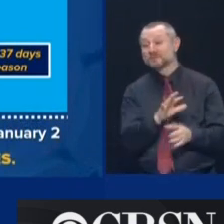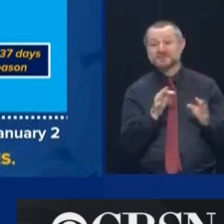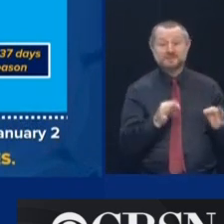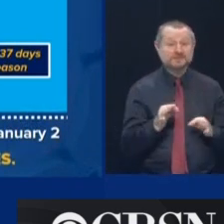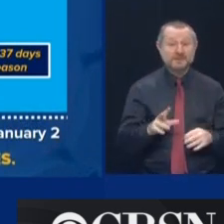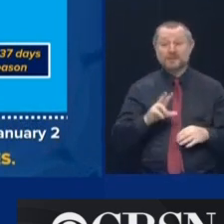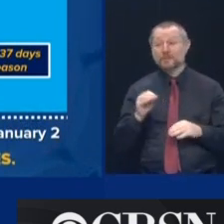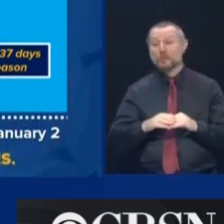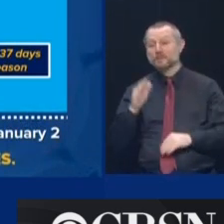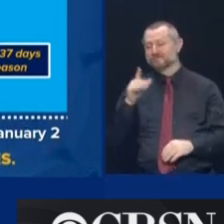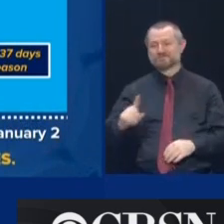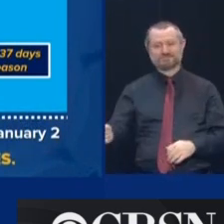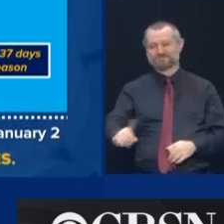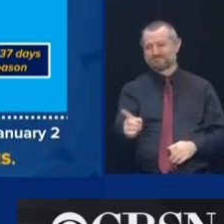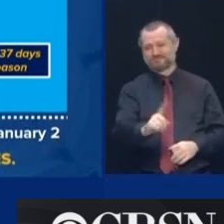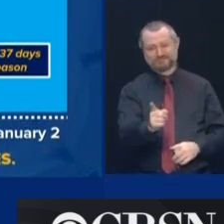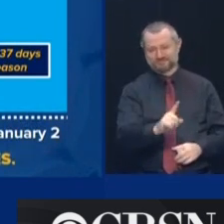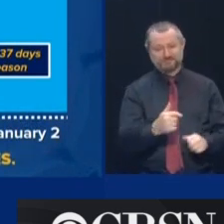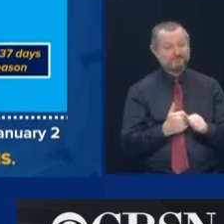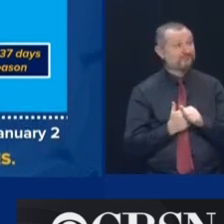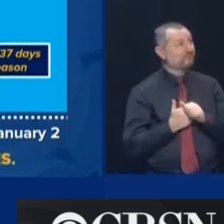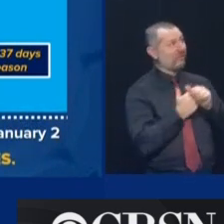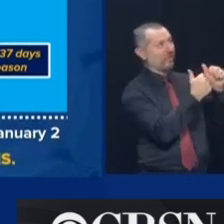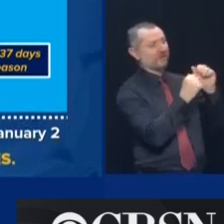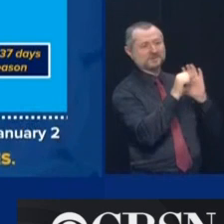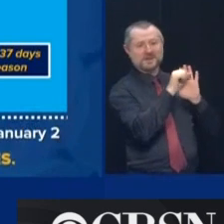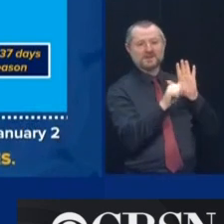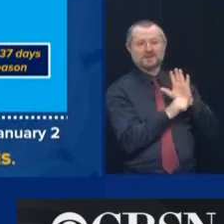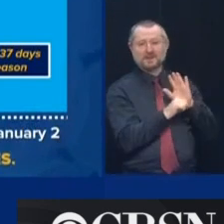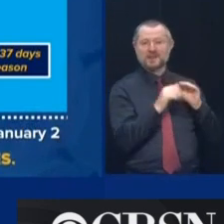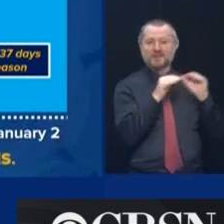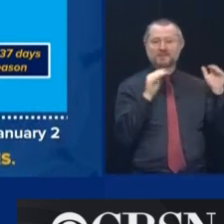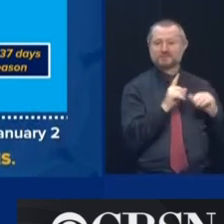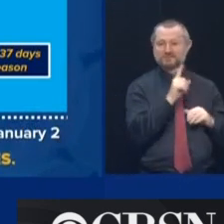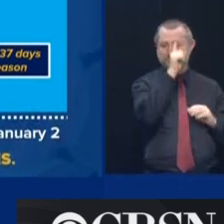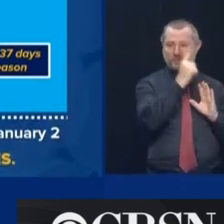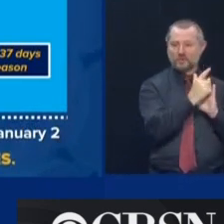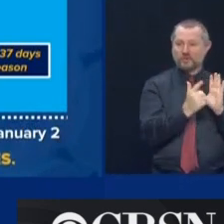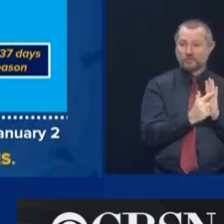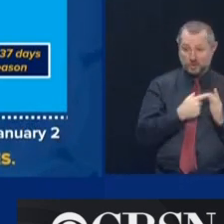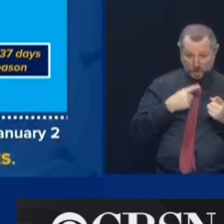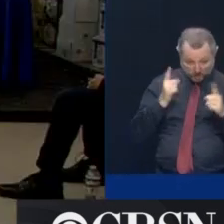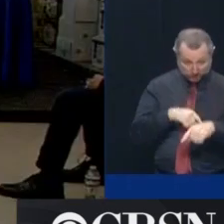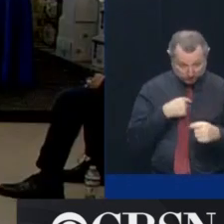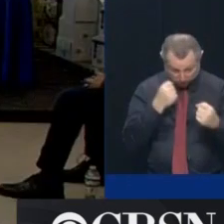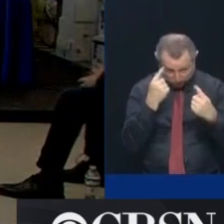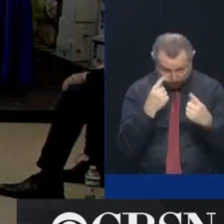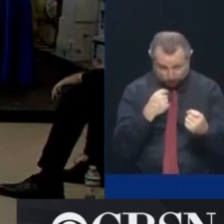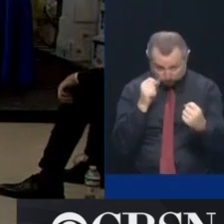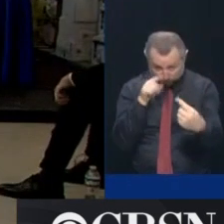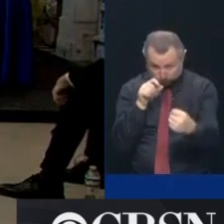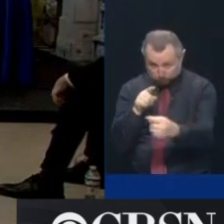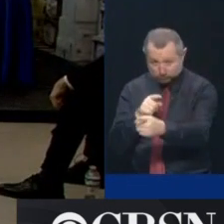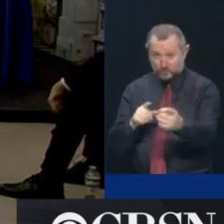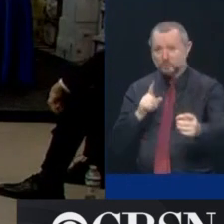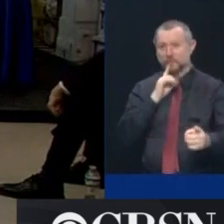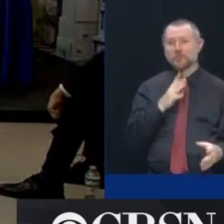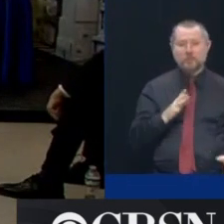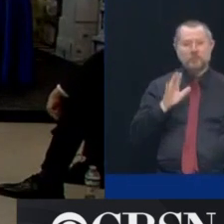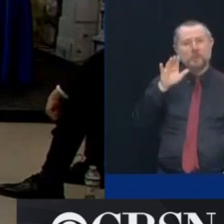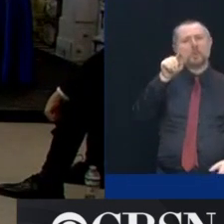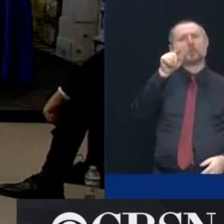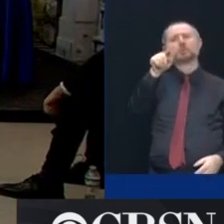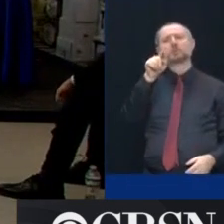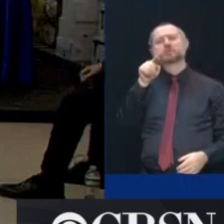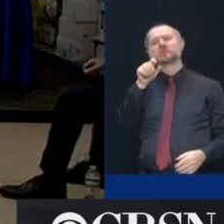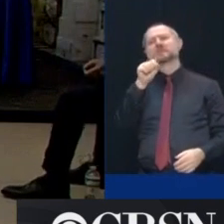point. That's what happens at 3. Am I saying, are we saying the same thing now? Yeah. And on Staten Island, you mentioned Donald Trump.